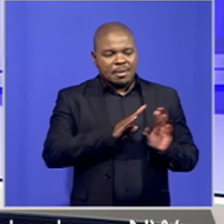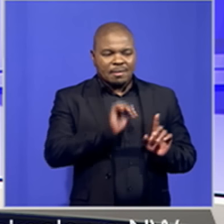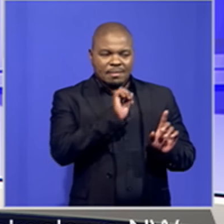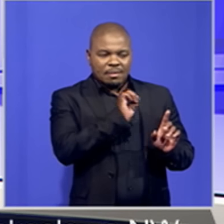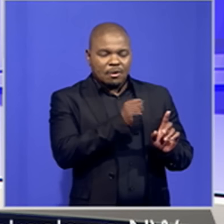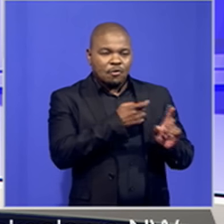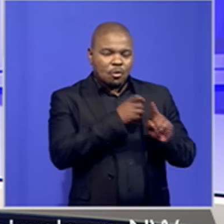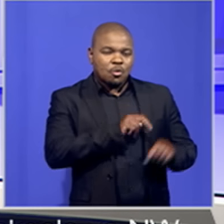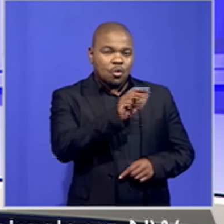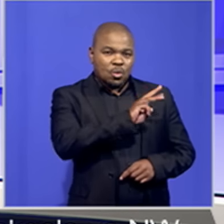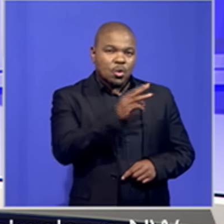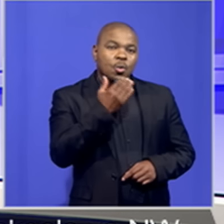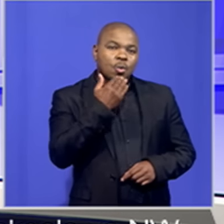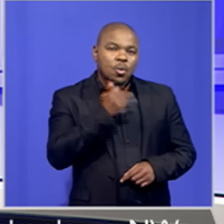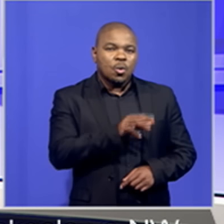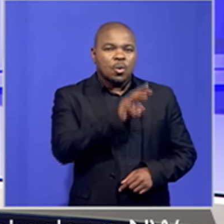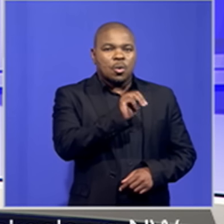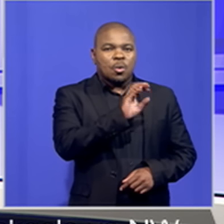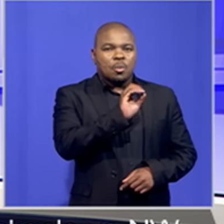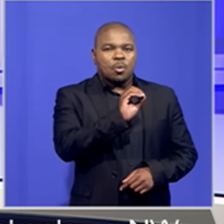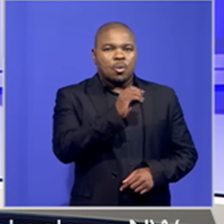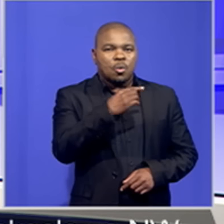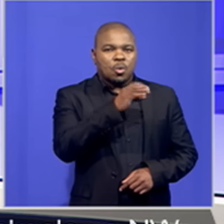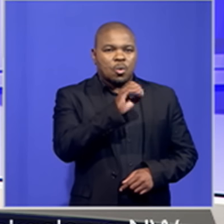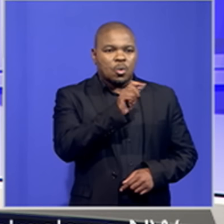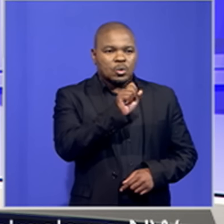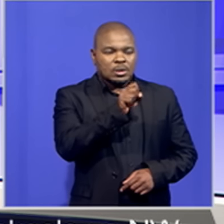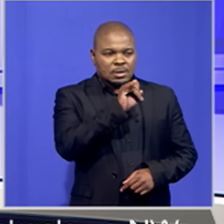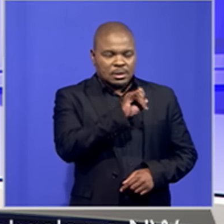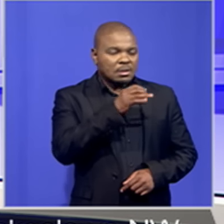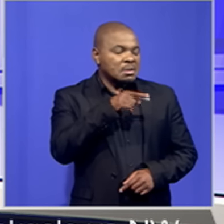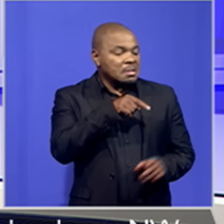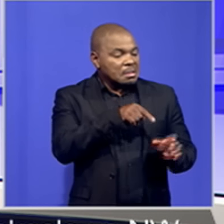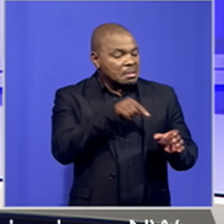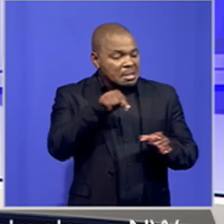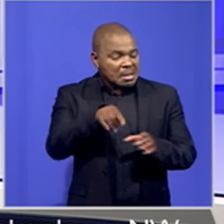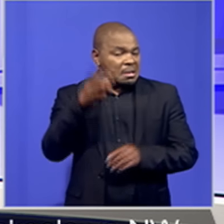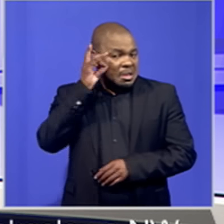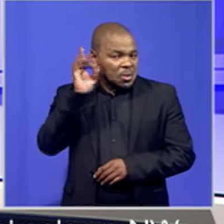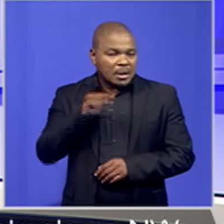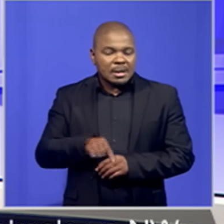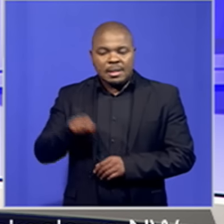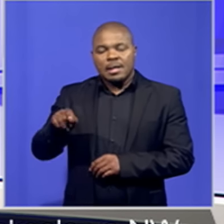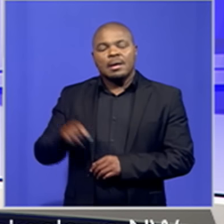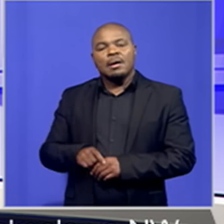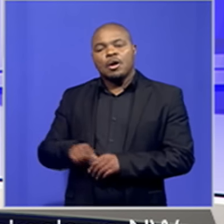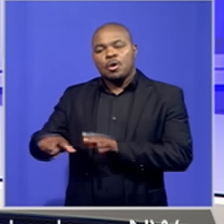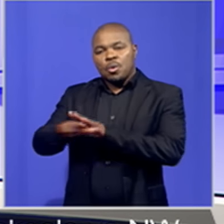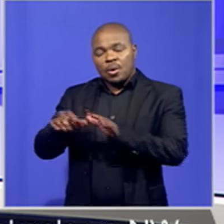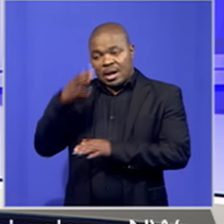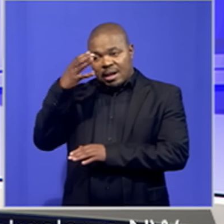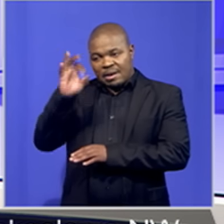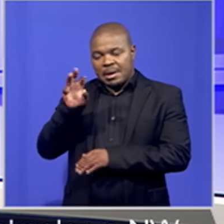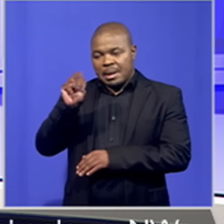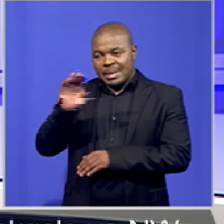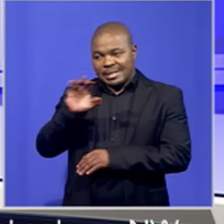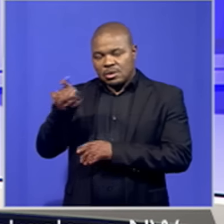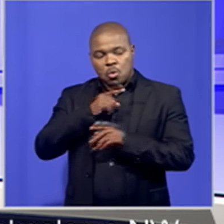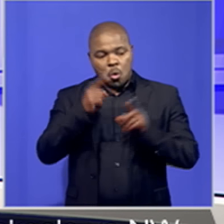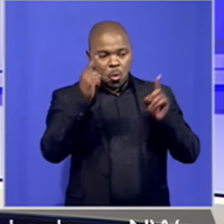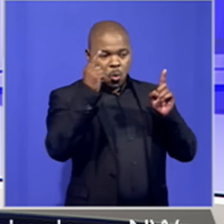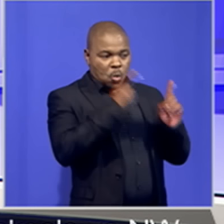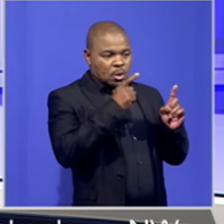tonakgolo ya Northwest Lazarus Mokgosi e utlwile gore mokaedi wa lefapha la puso selegae le merero ya segosi o ne a laela mokaedi